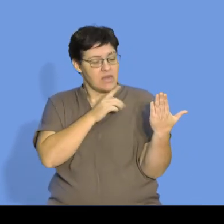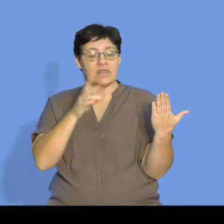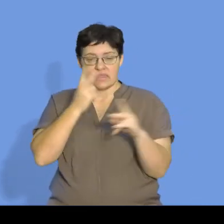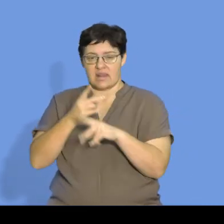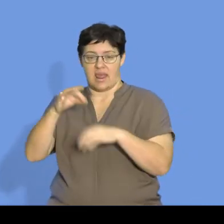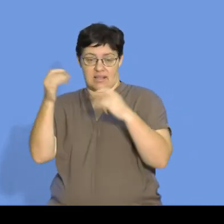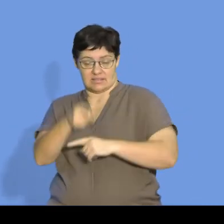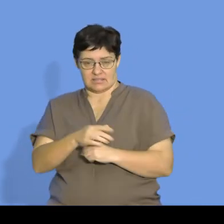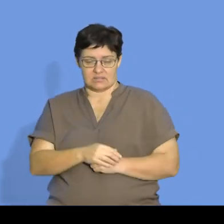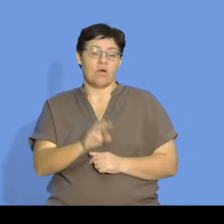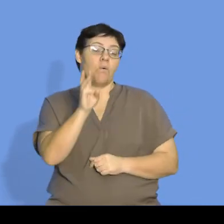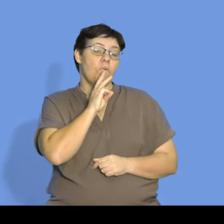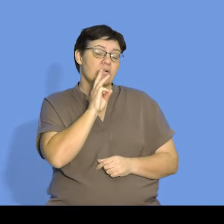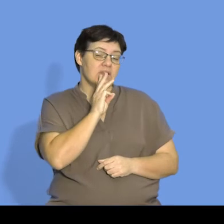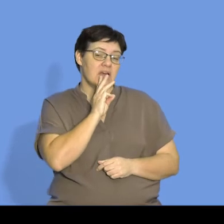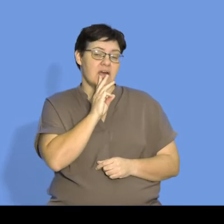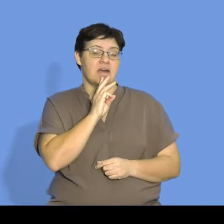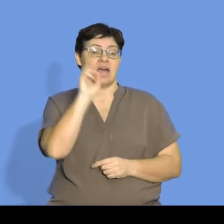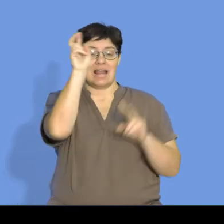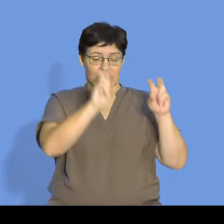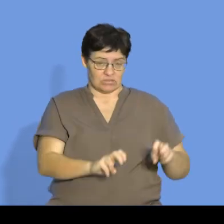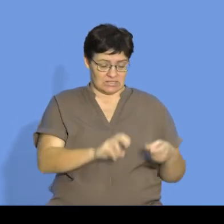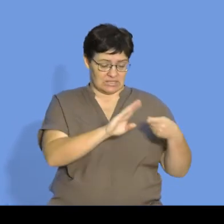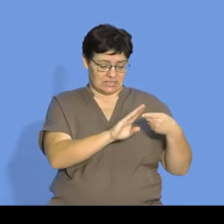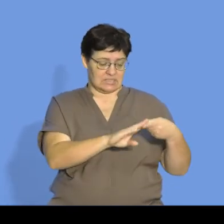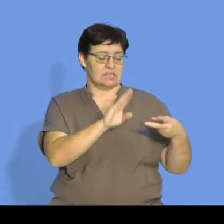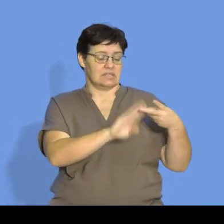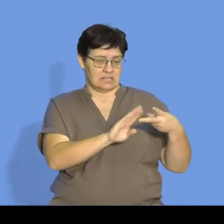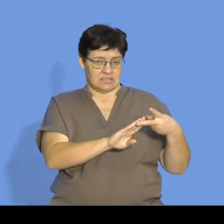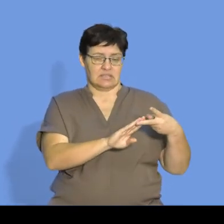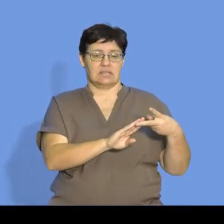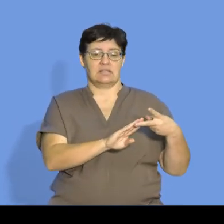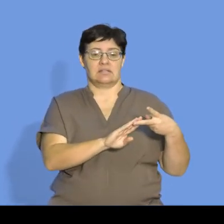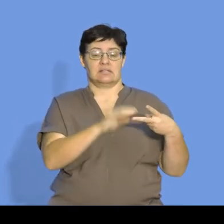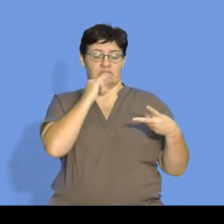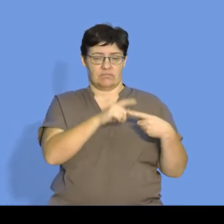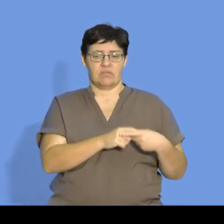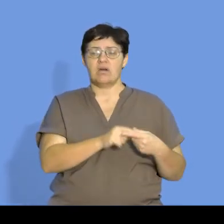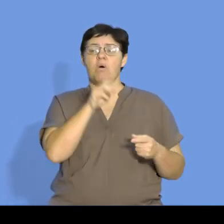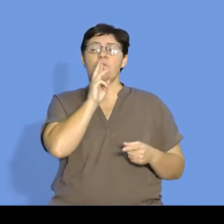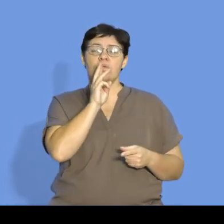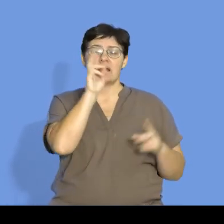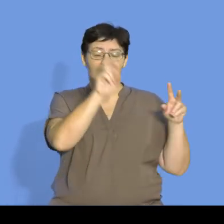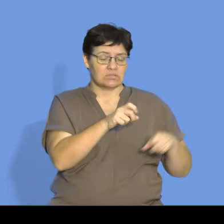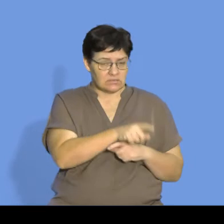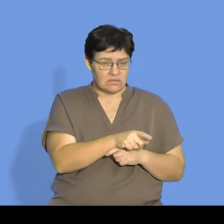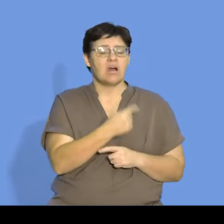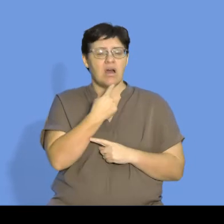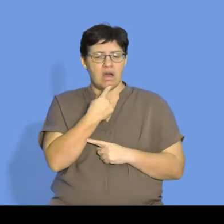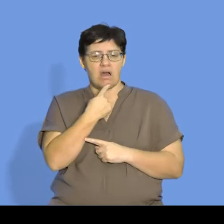and electricity, so that's the component. We budgeted 2,000 Rand. We actually spent